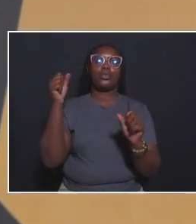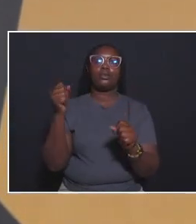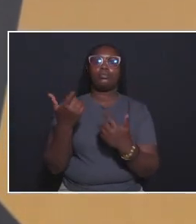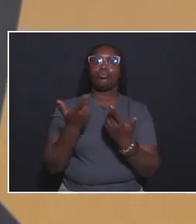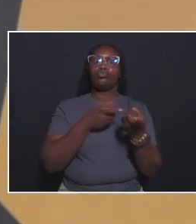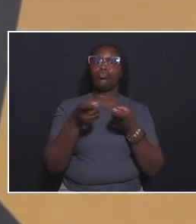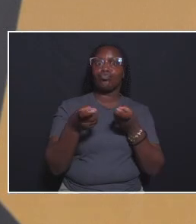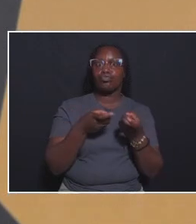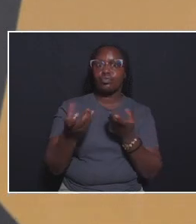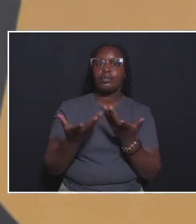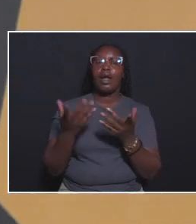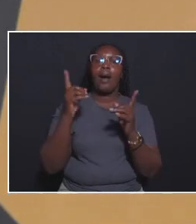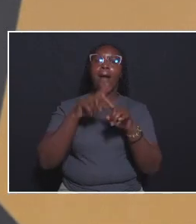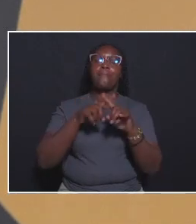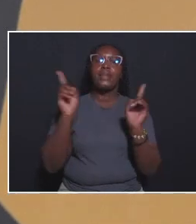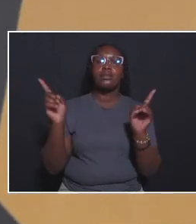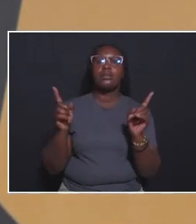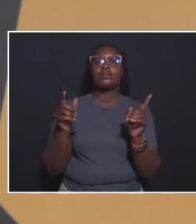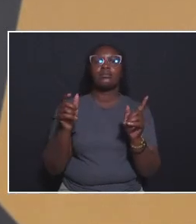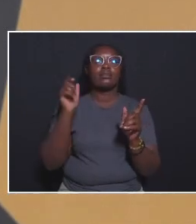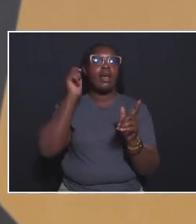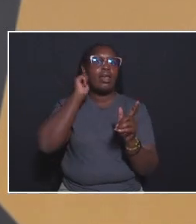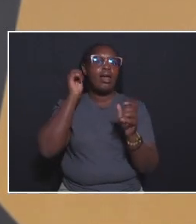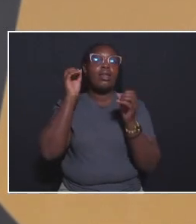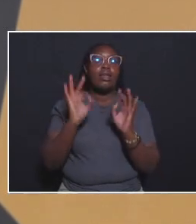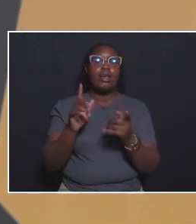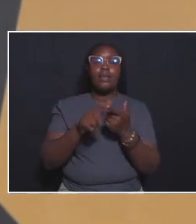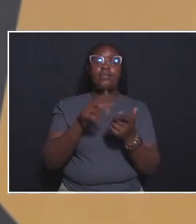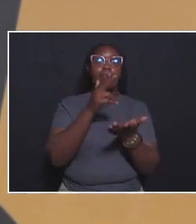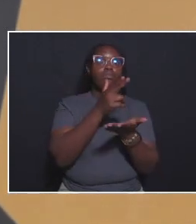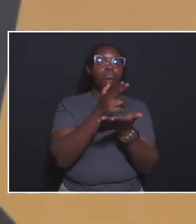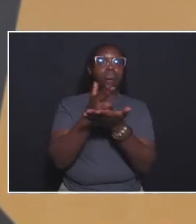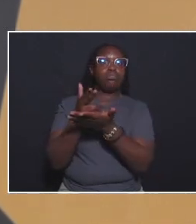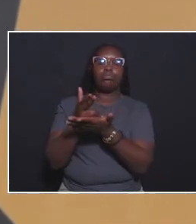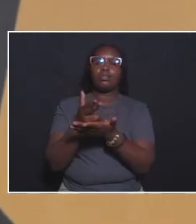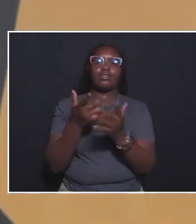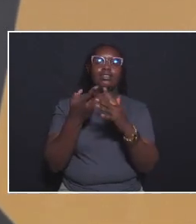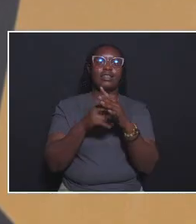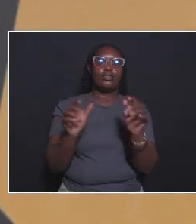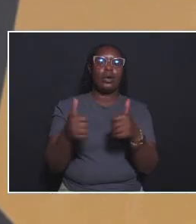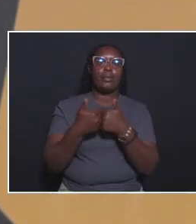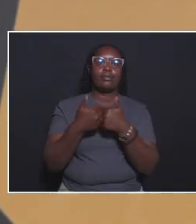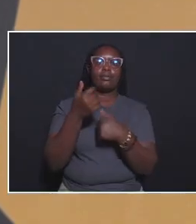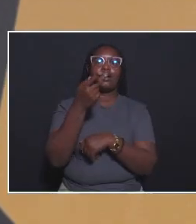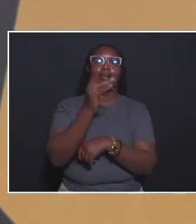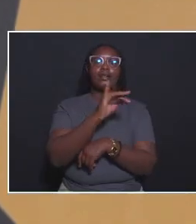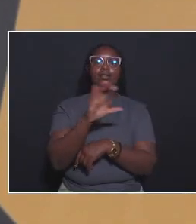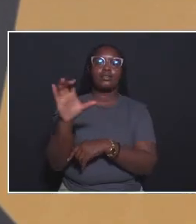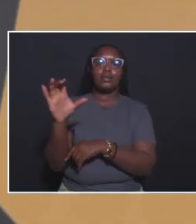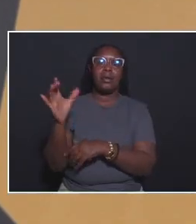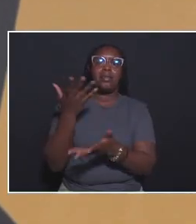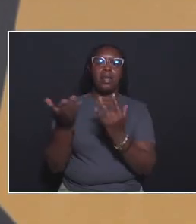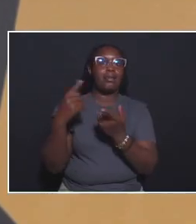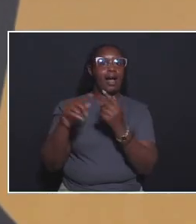eyes. But these ears, if gunshots started happening in KICC, we had gunshots